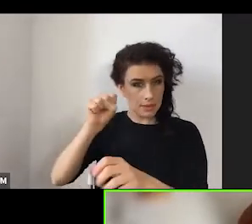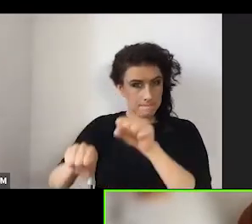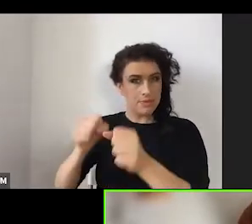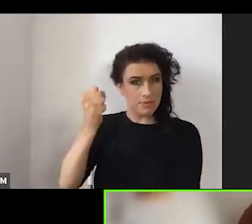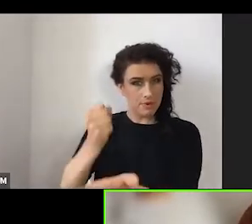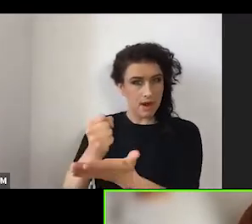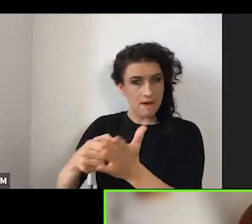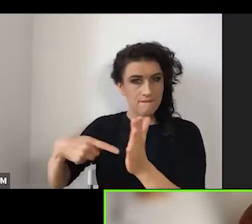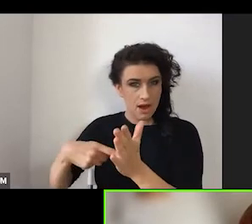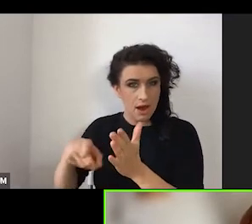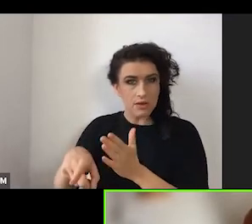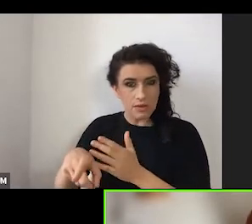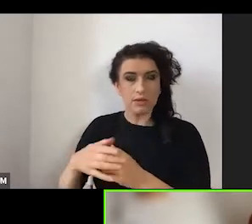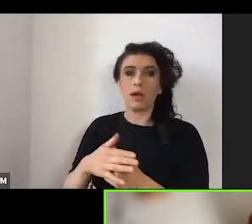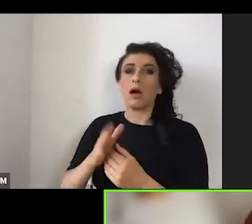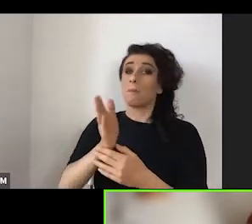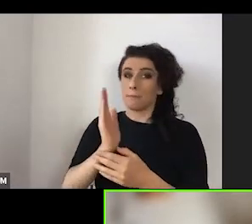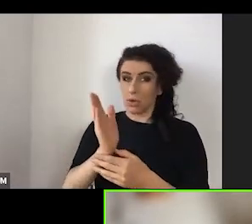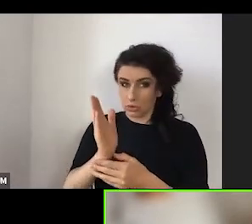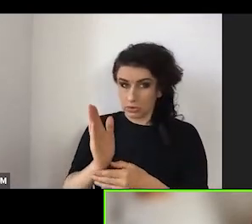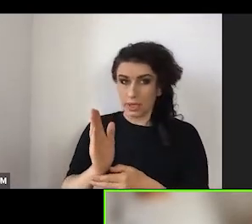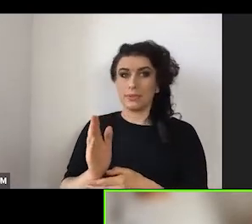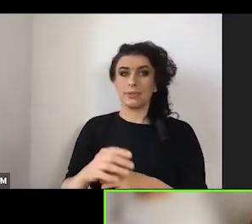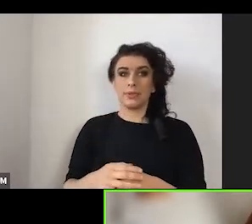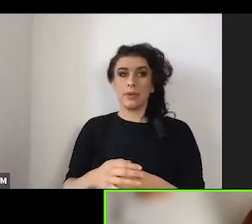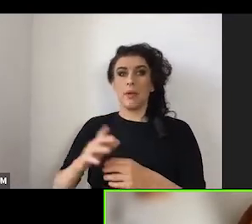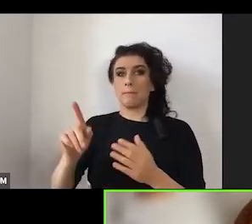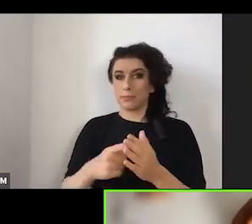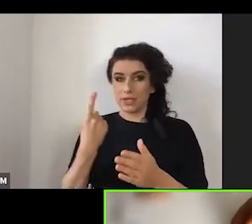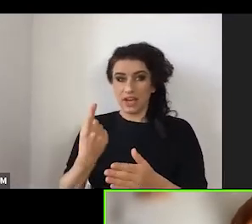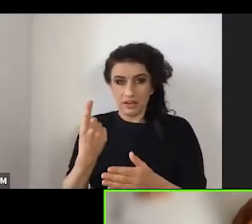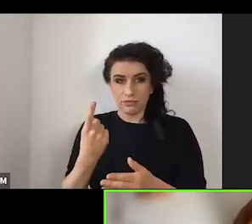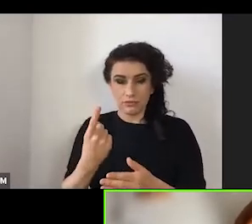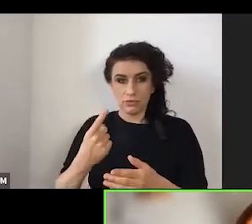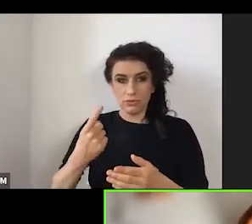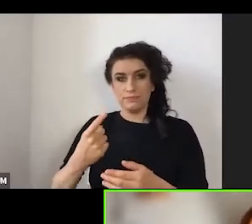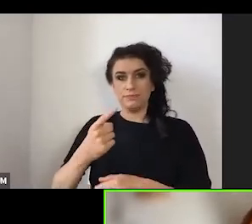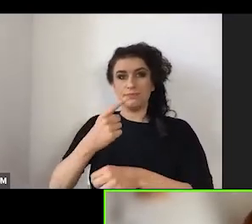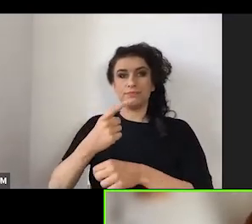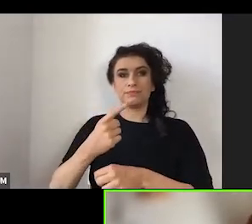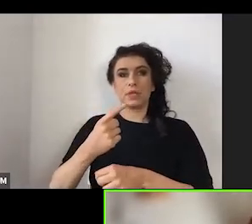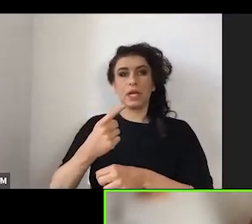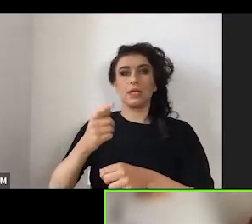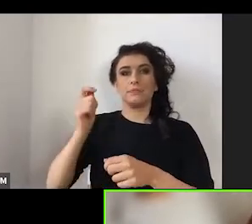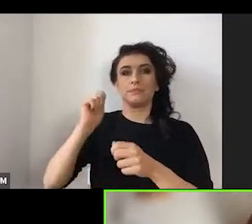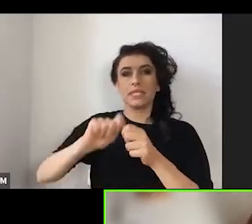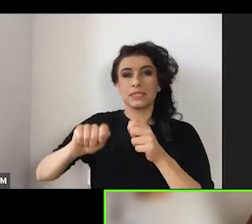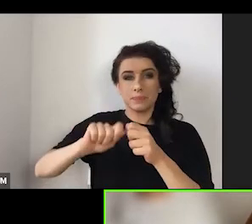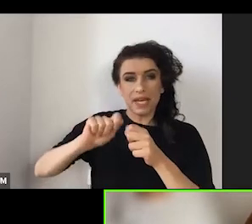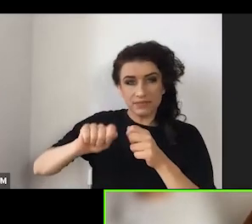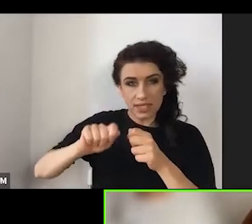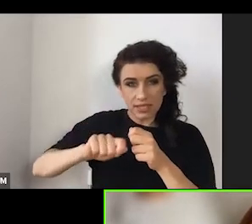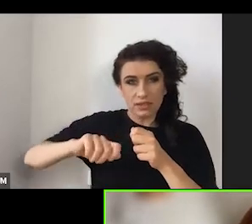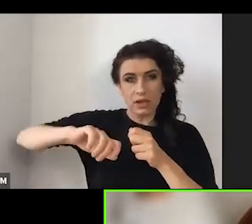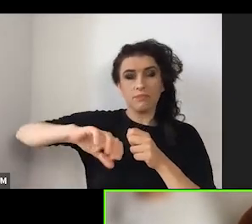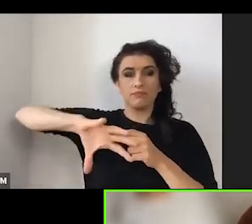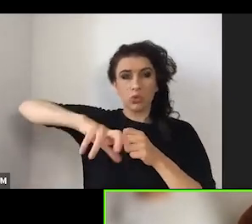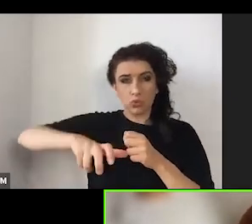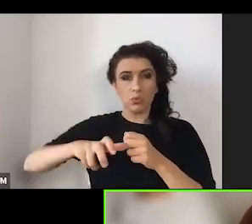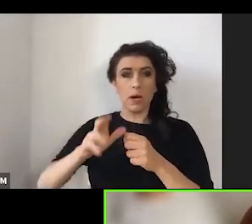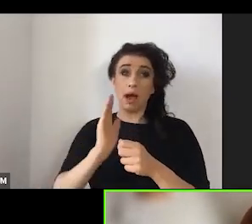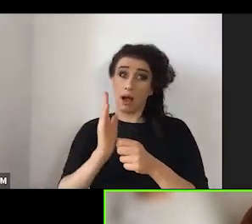first pilot, or maybe you've done already a pilot, but after your project, then you have to measure how were